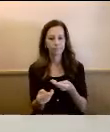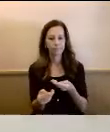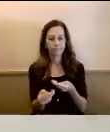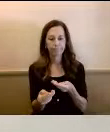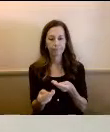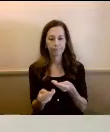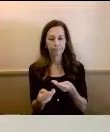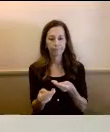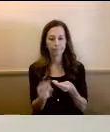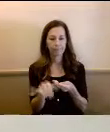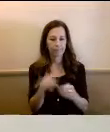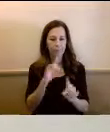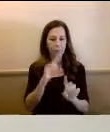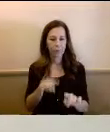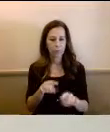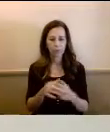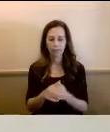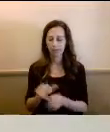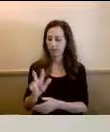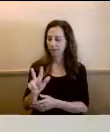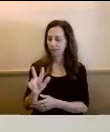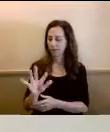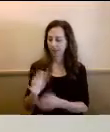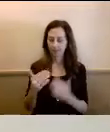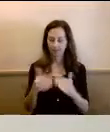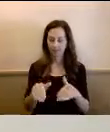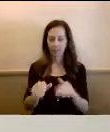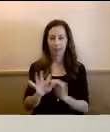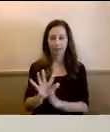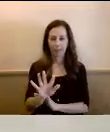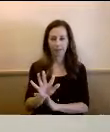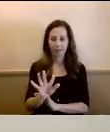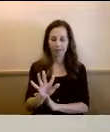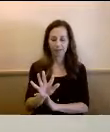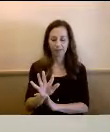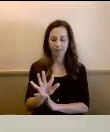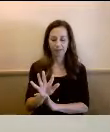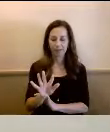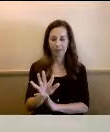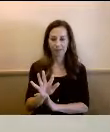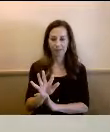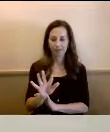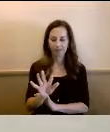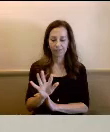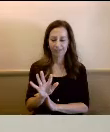substitute the solution. So 35 divided by 5